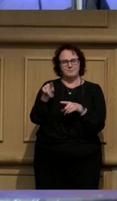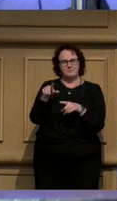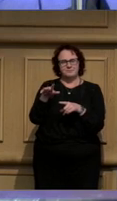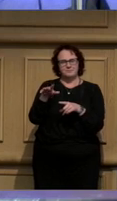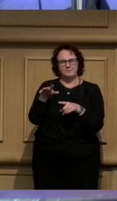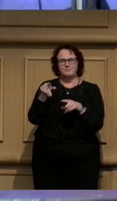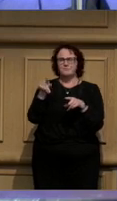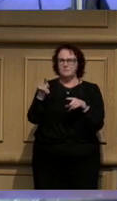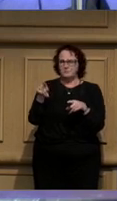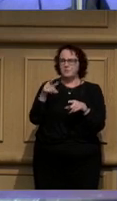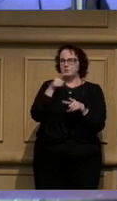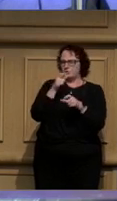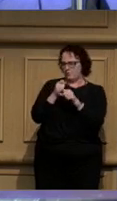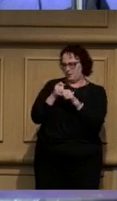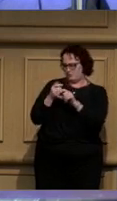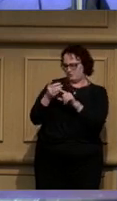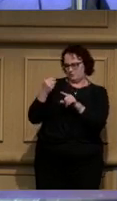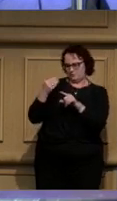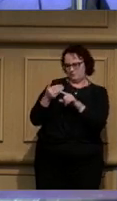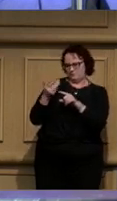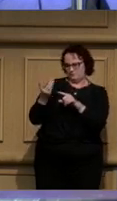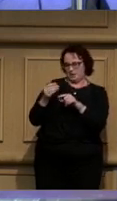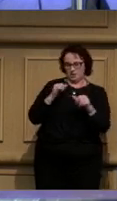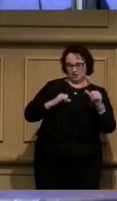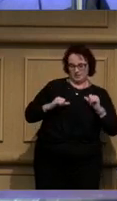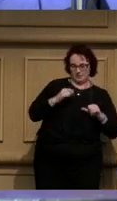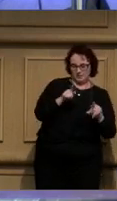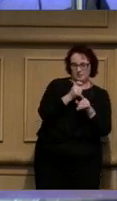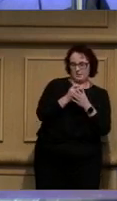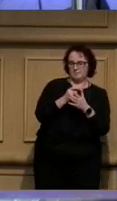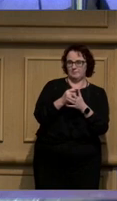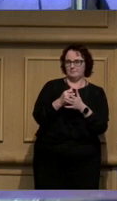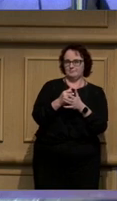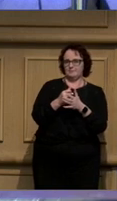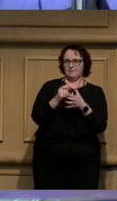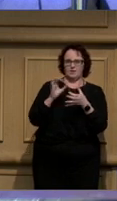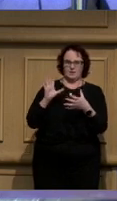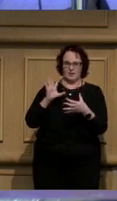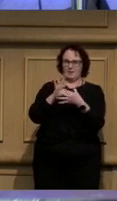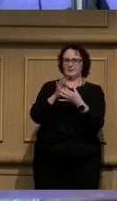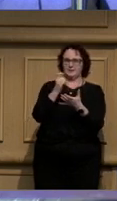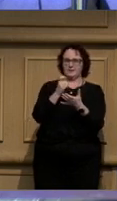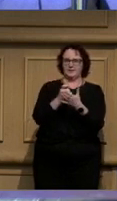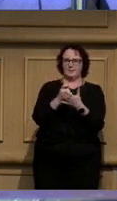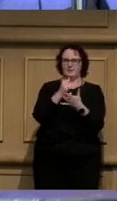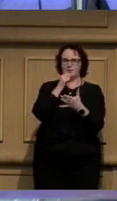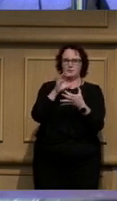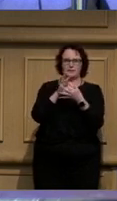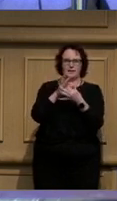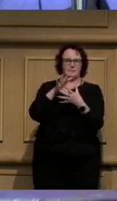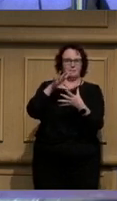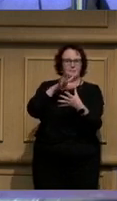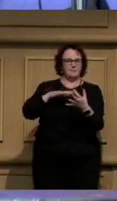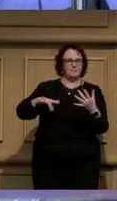in a way, the things we're talking about feel very urgent and contemporary, but they're also timeless. And Marina's work, which has been playing